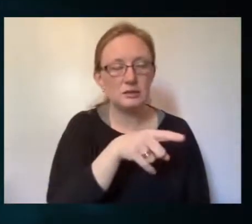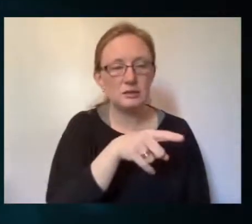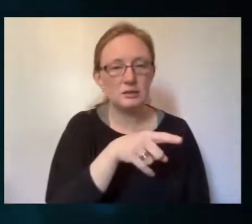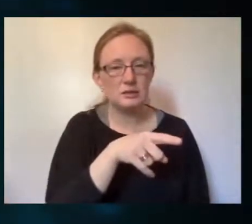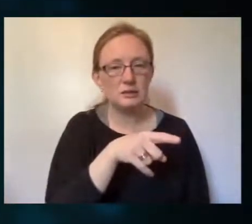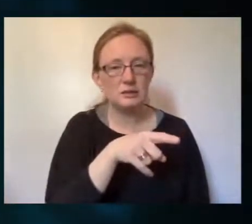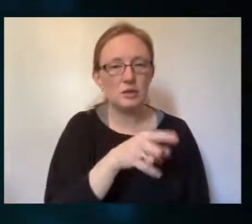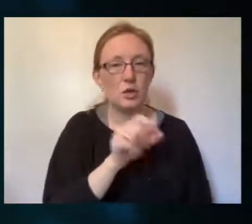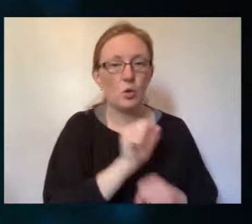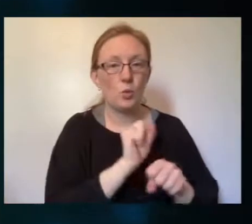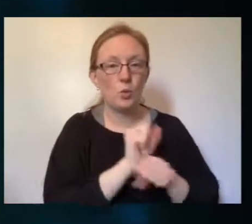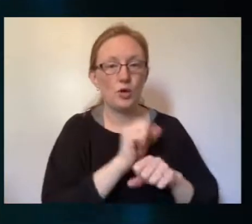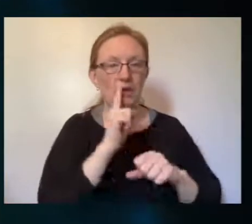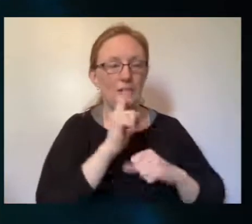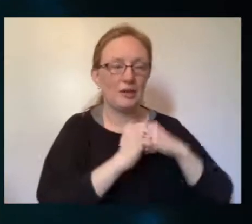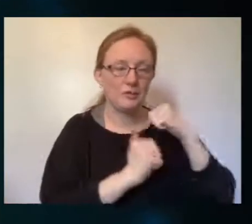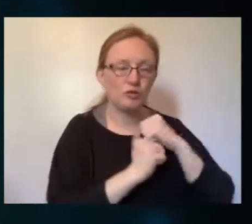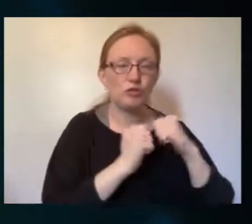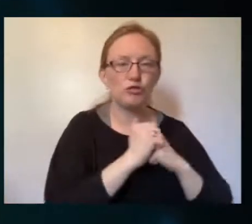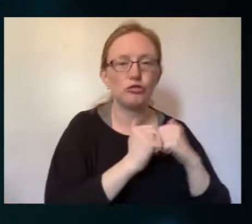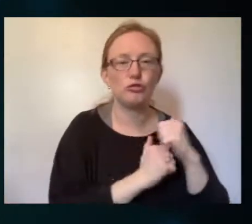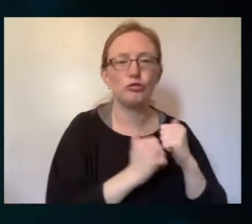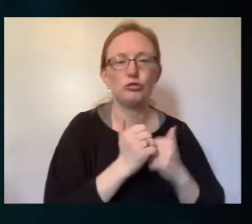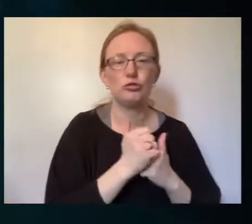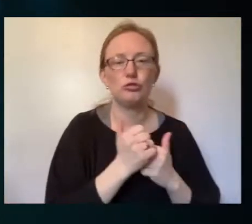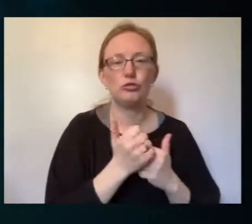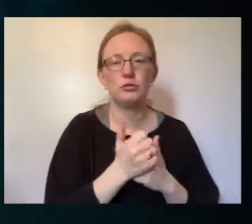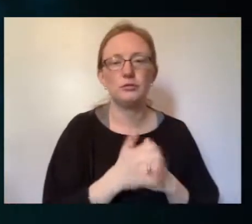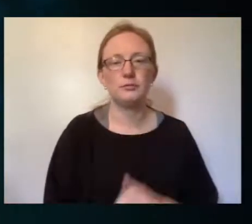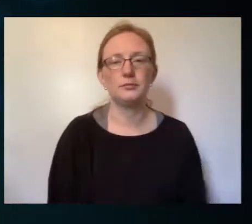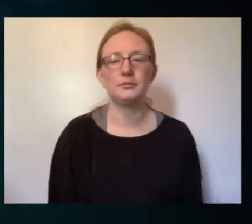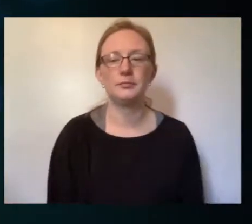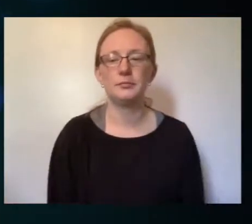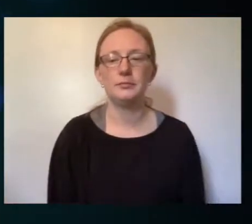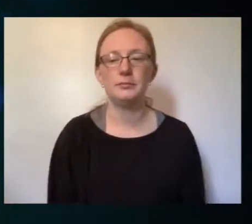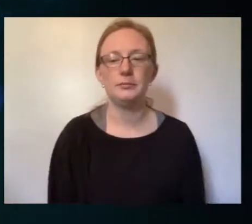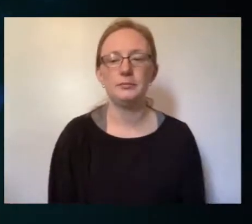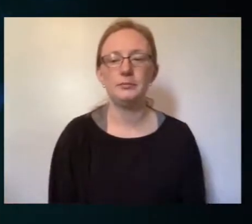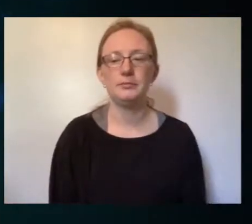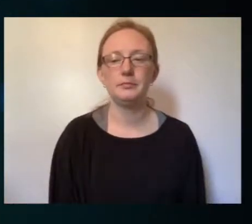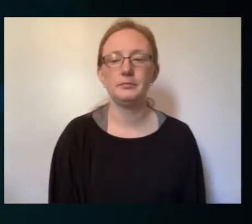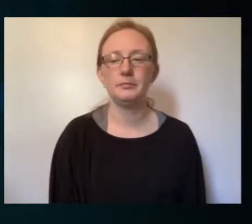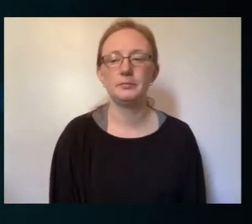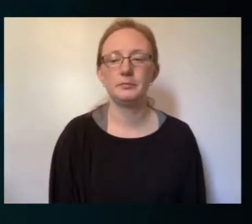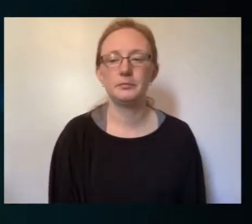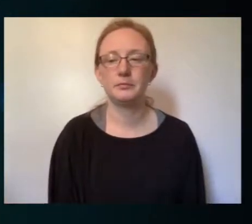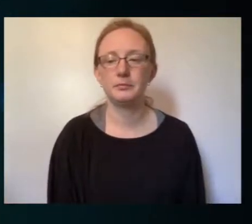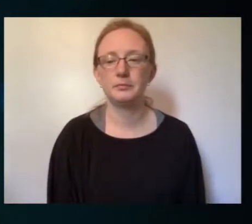working infrastructurally.